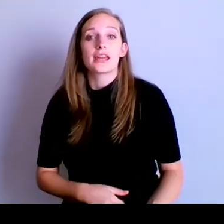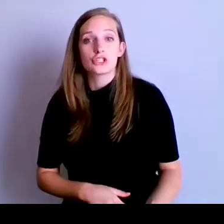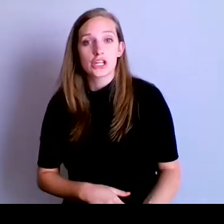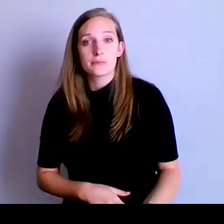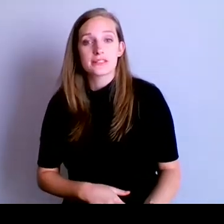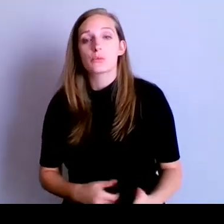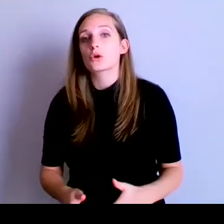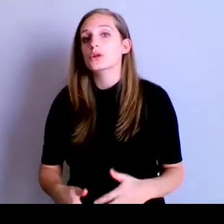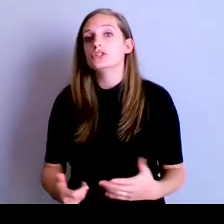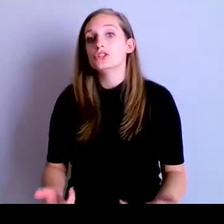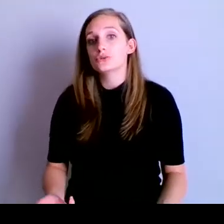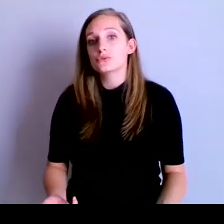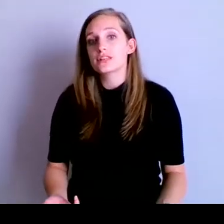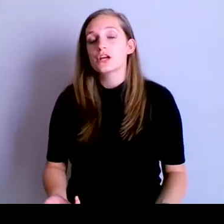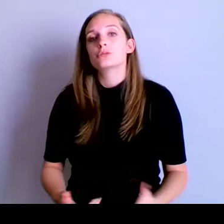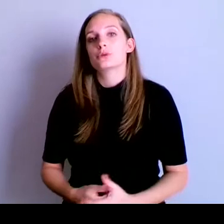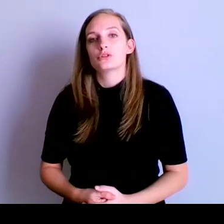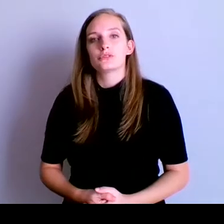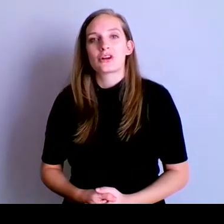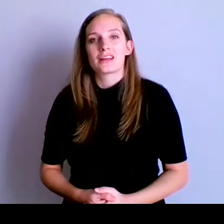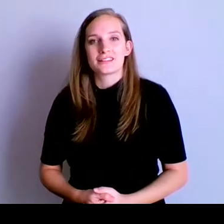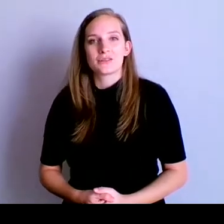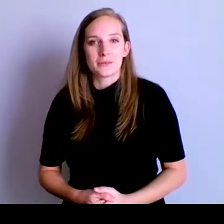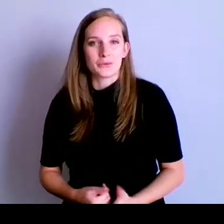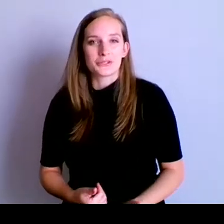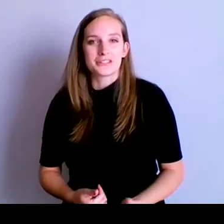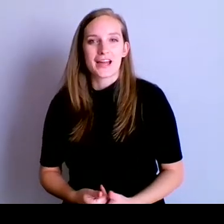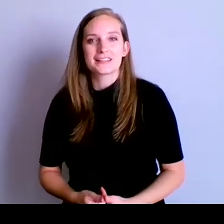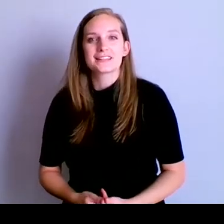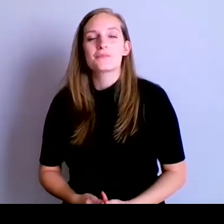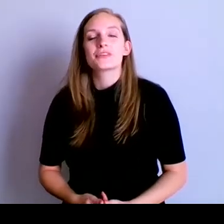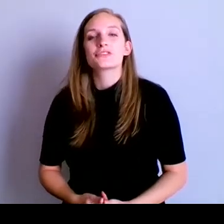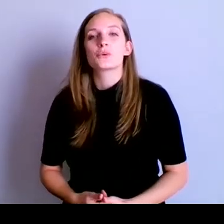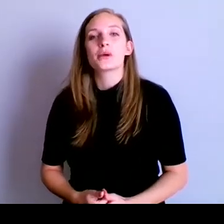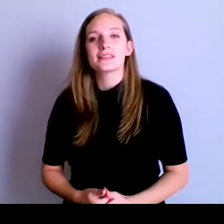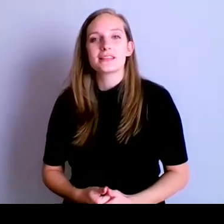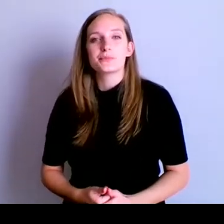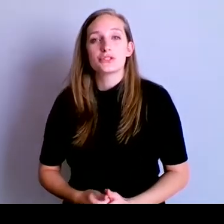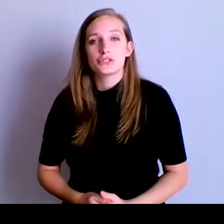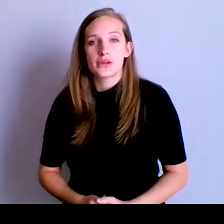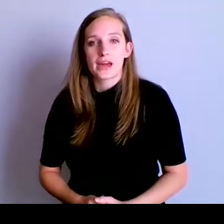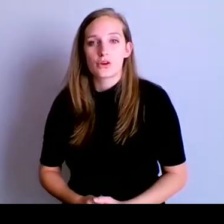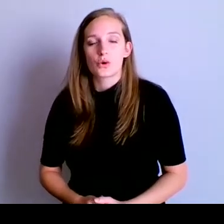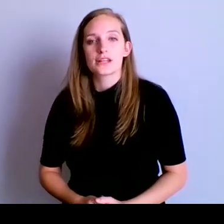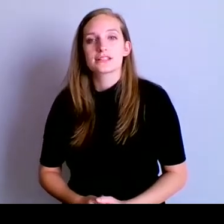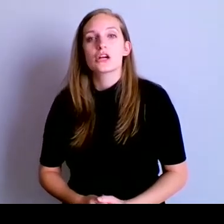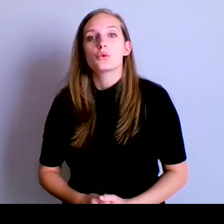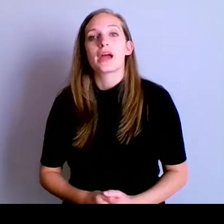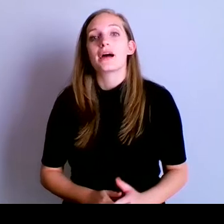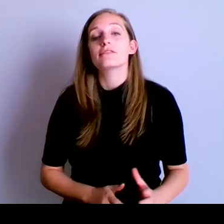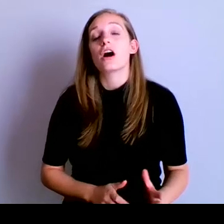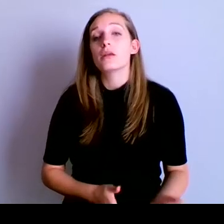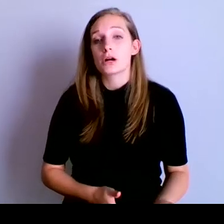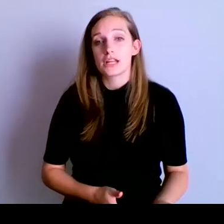different handshapes that we're going to use to produce our ASL symbols or signs. So we break these up into two categories.